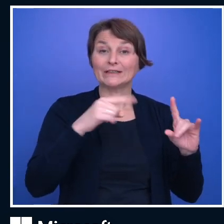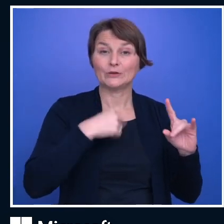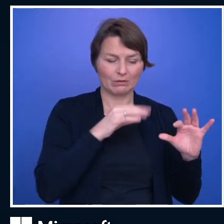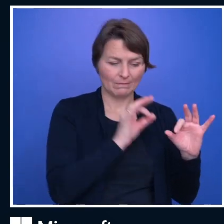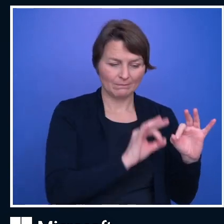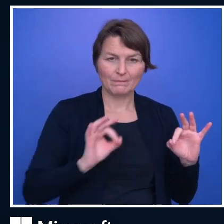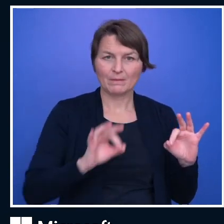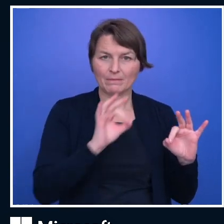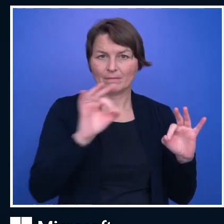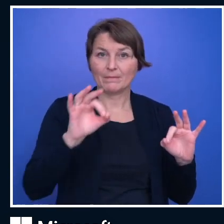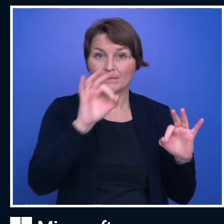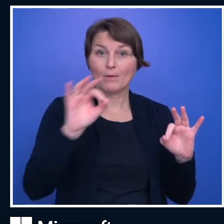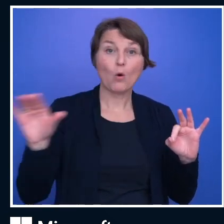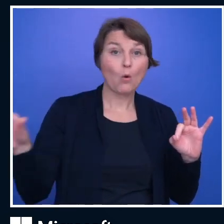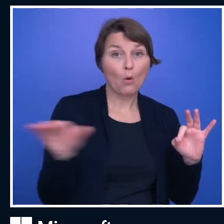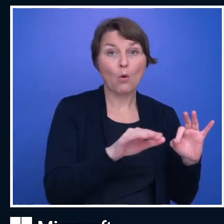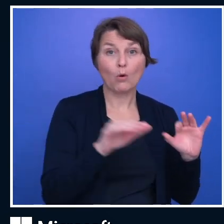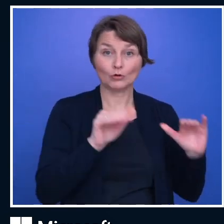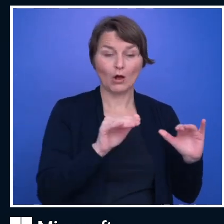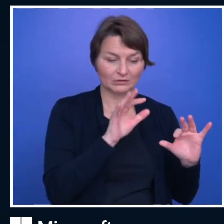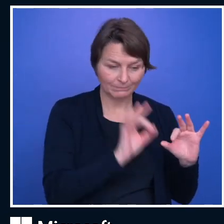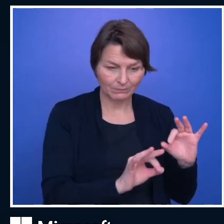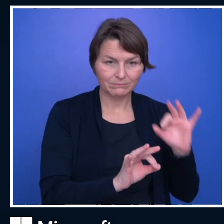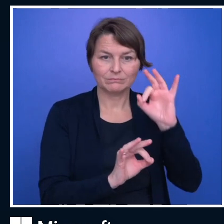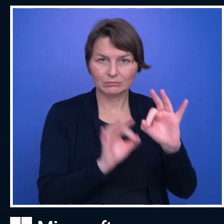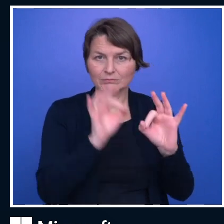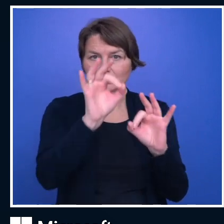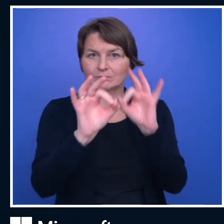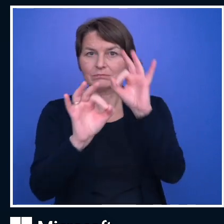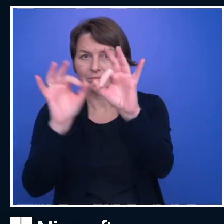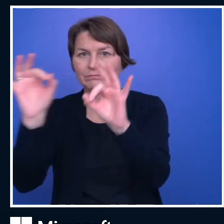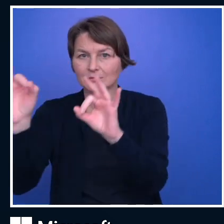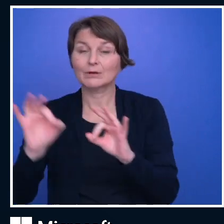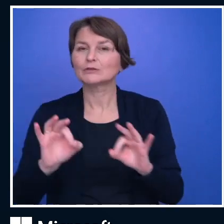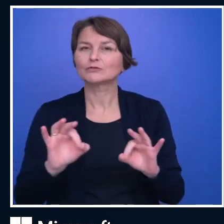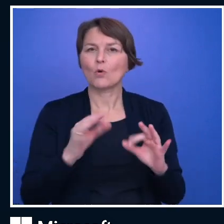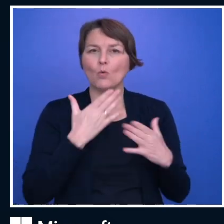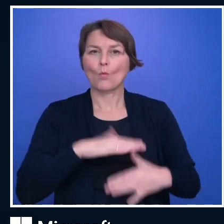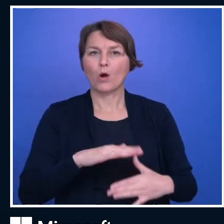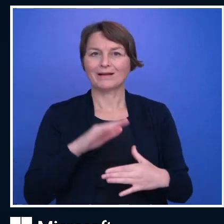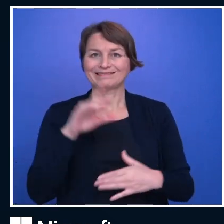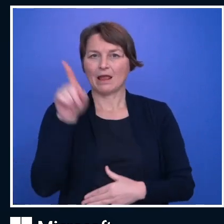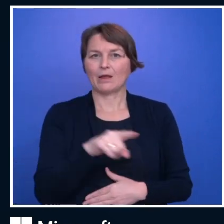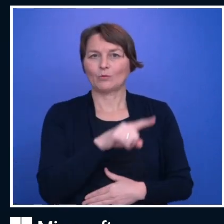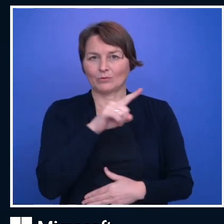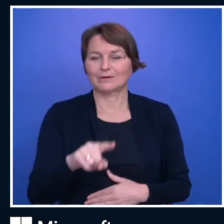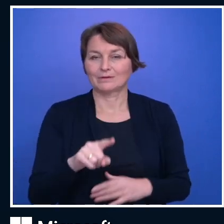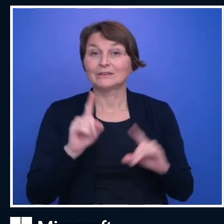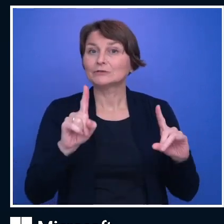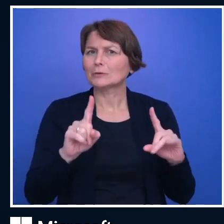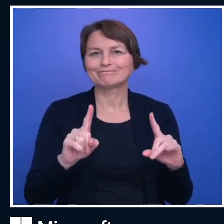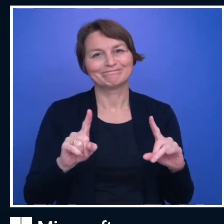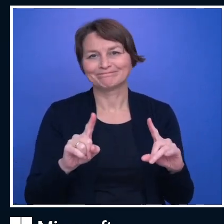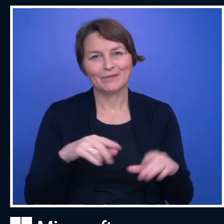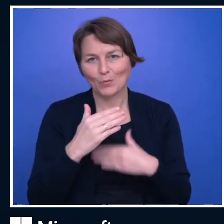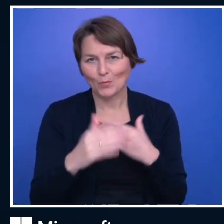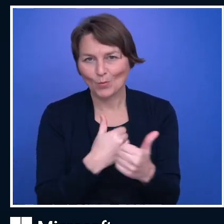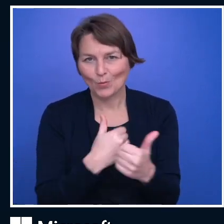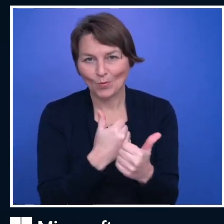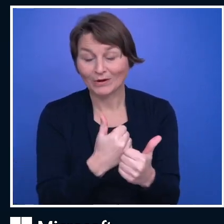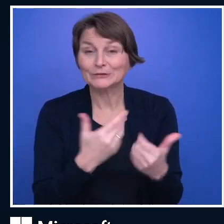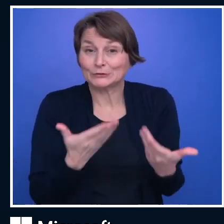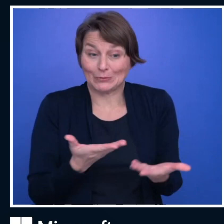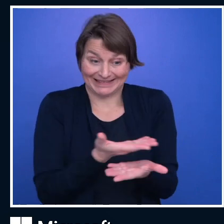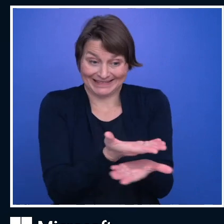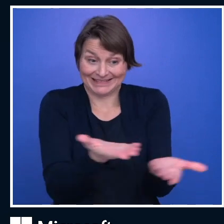dogs, right? That you would say would reduce the error, but that's not how it works. In such situations, what we do is we use something